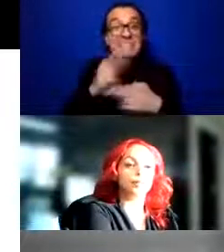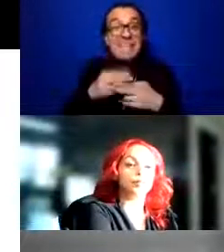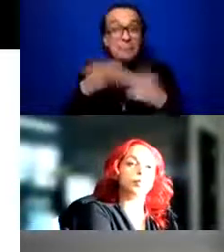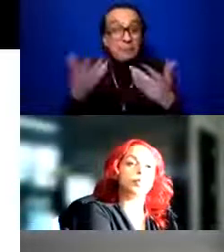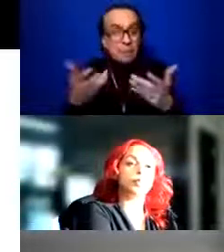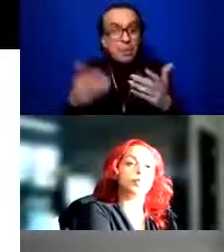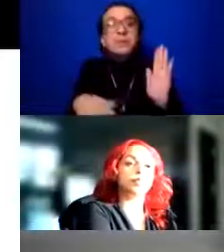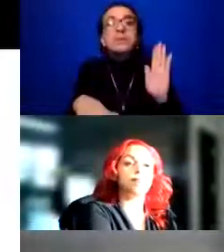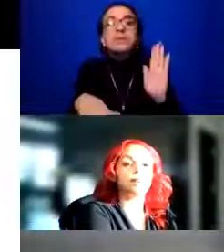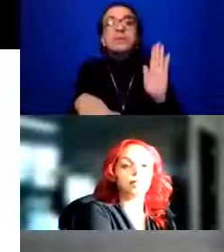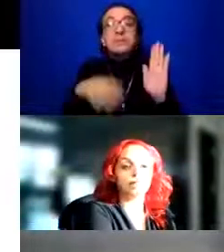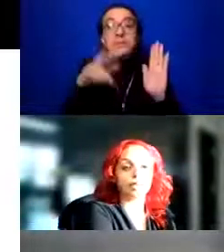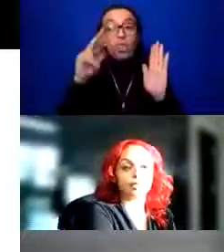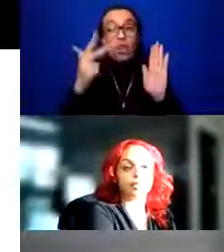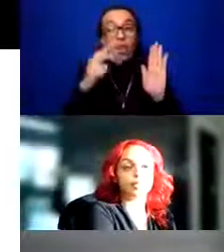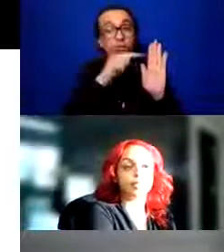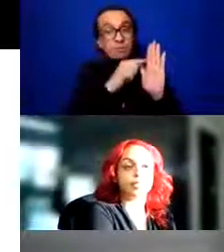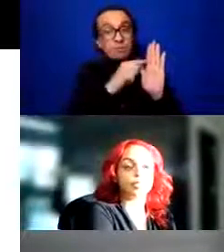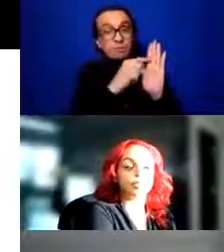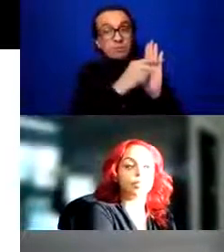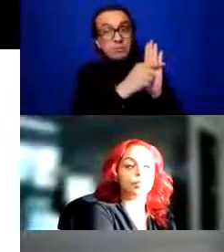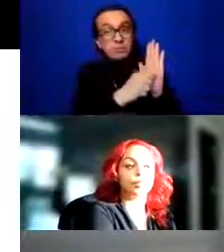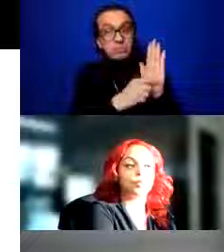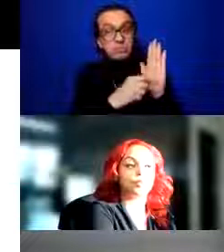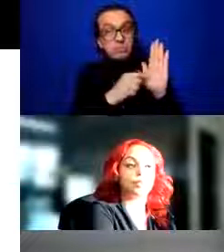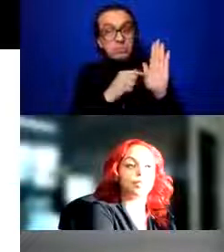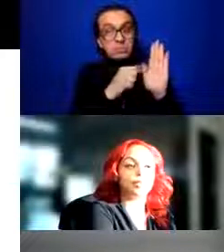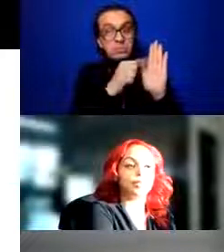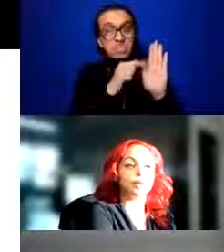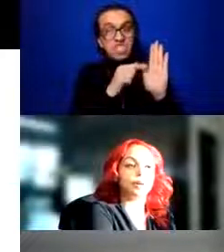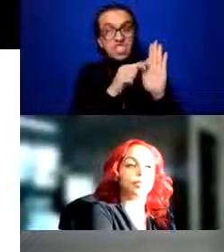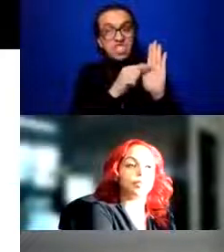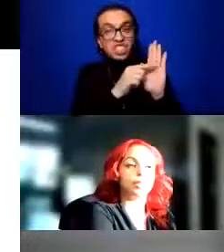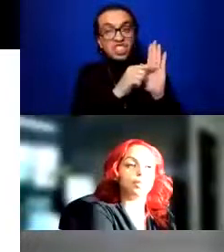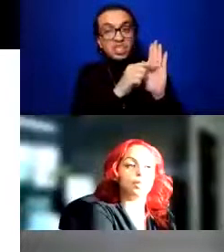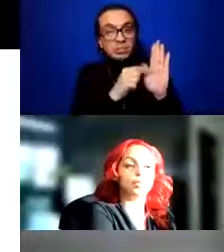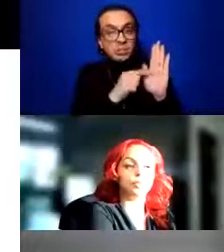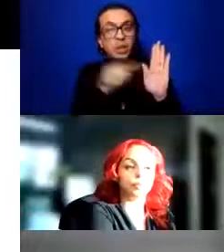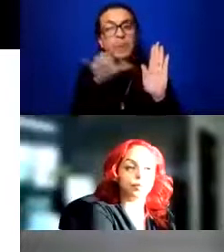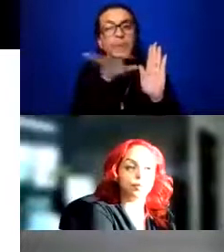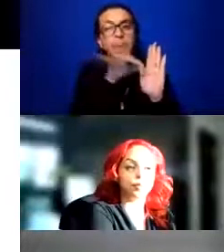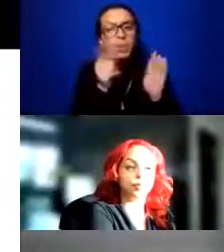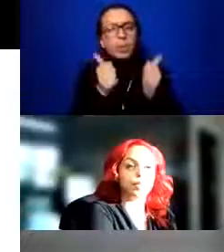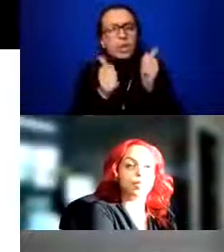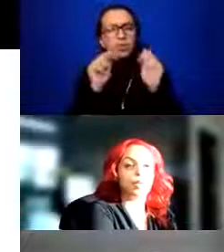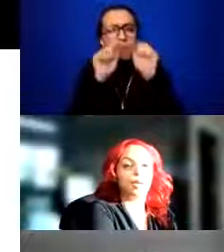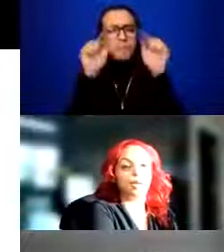third piece would be the federal tax classification. So selecting the box that applies to